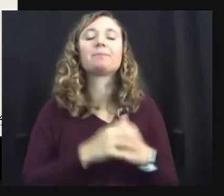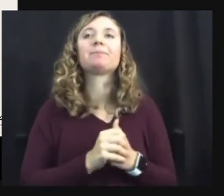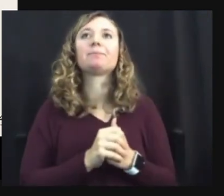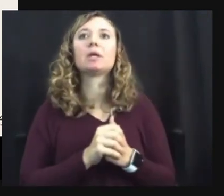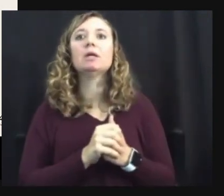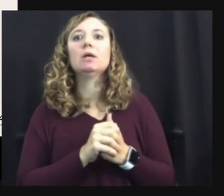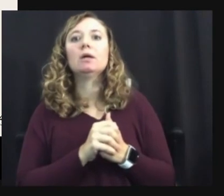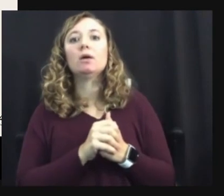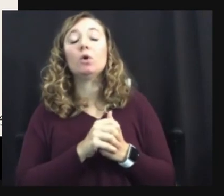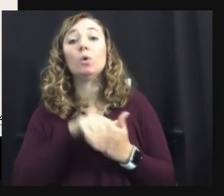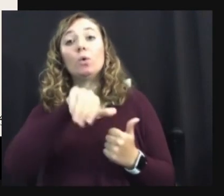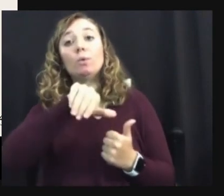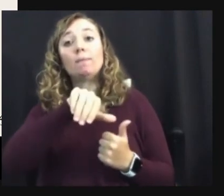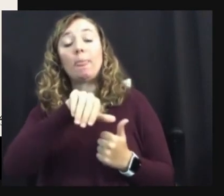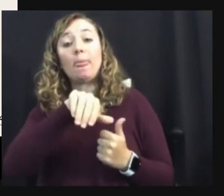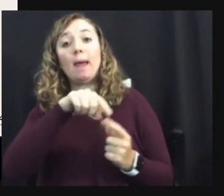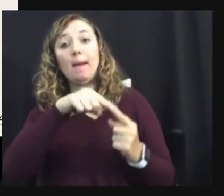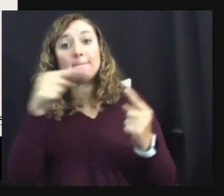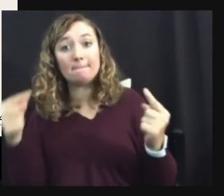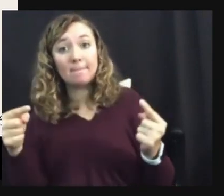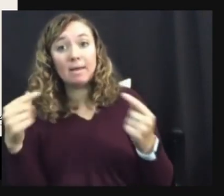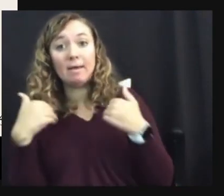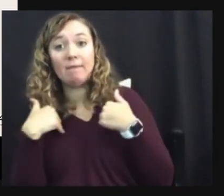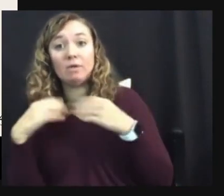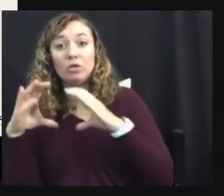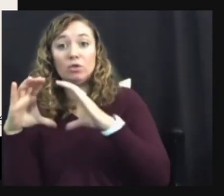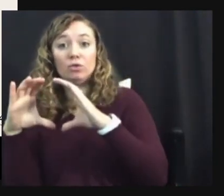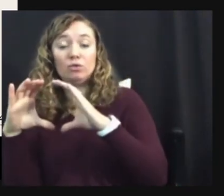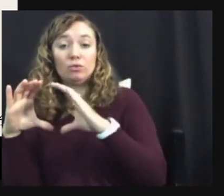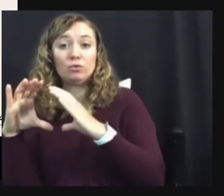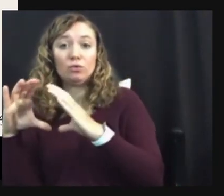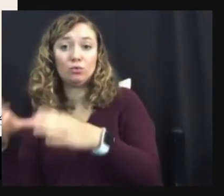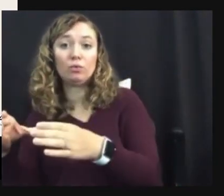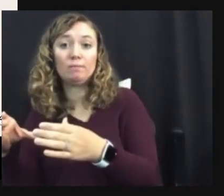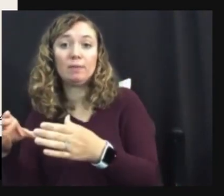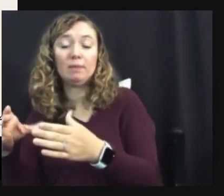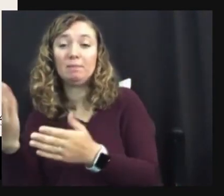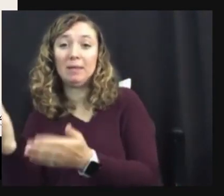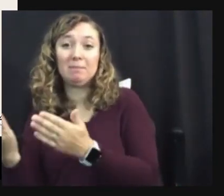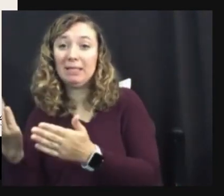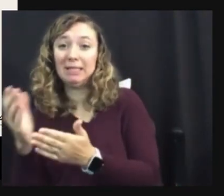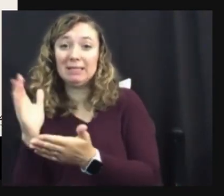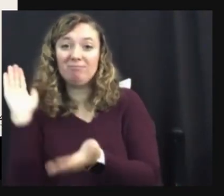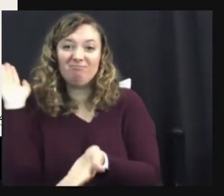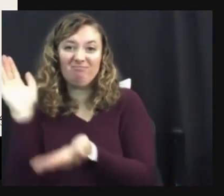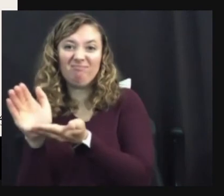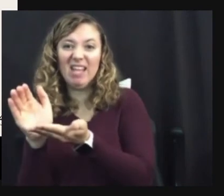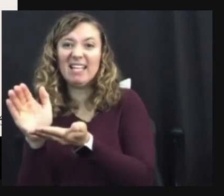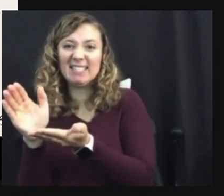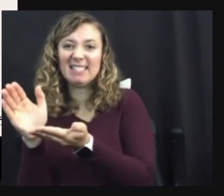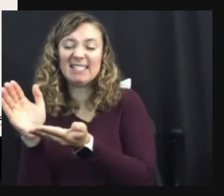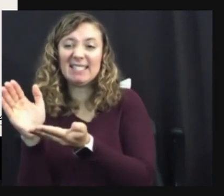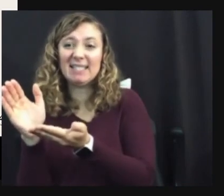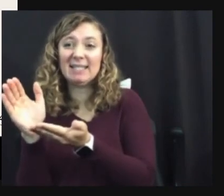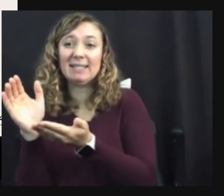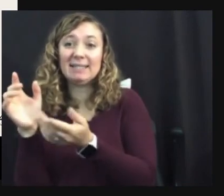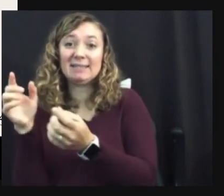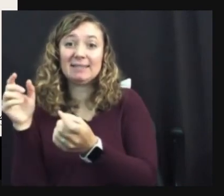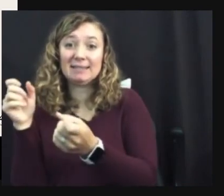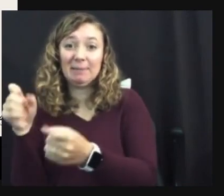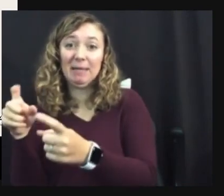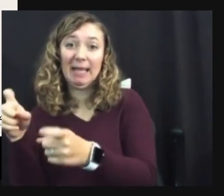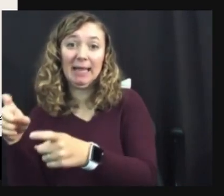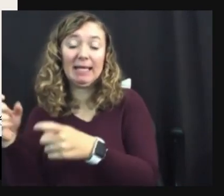who, um, need less stimulation in those areas. And